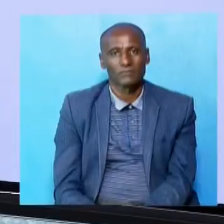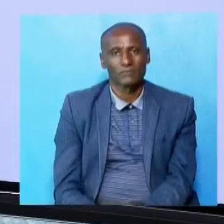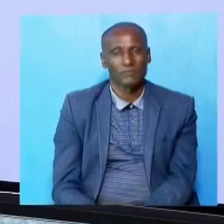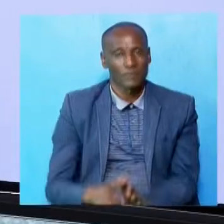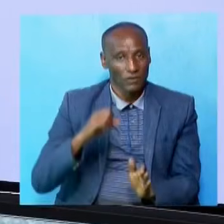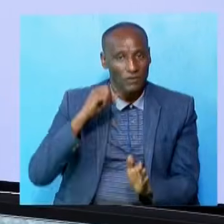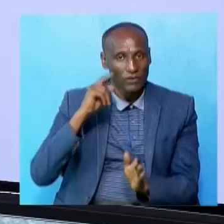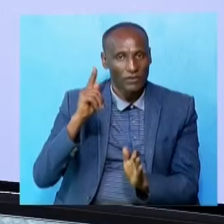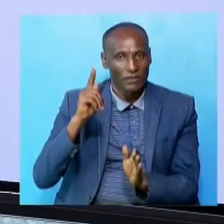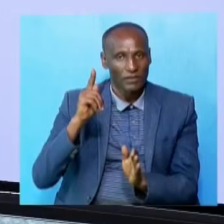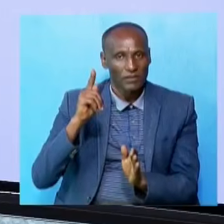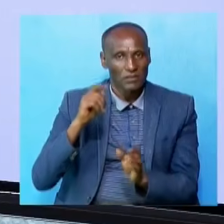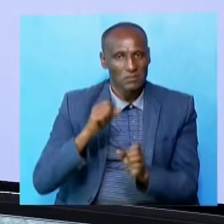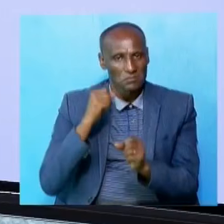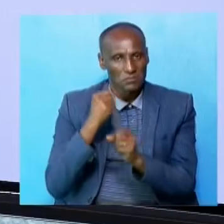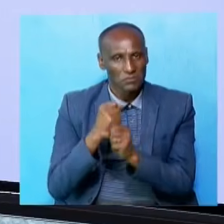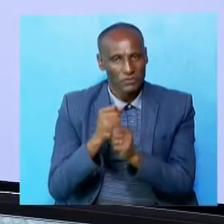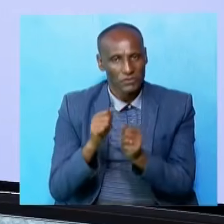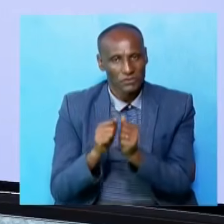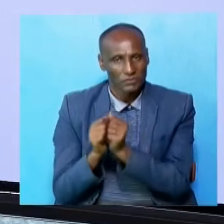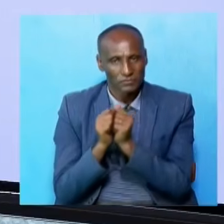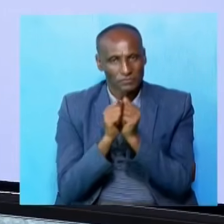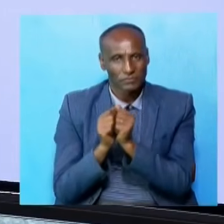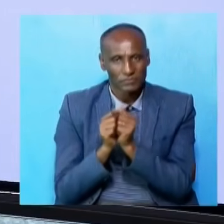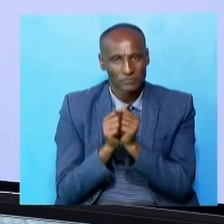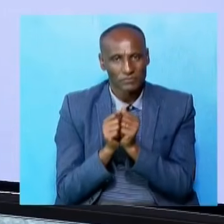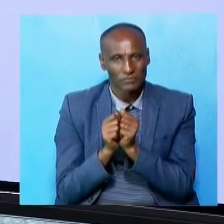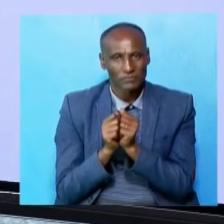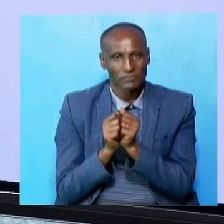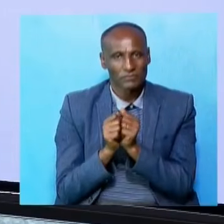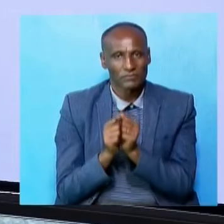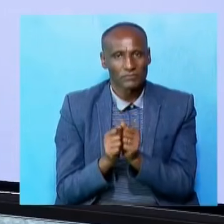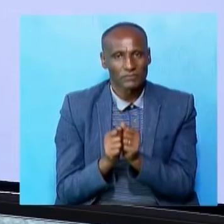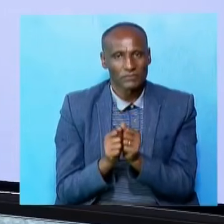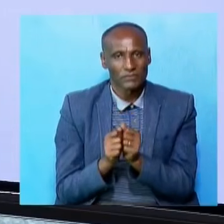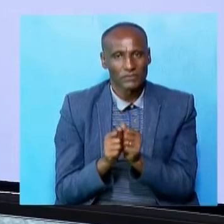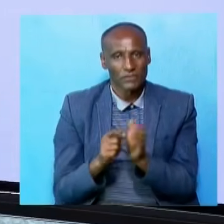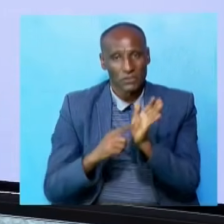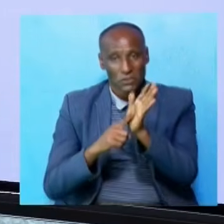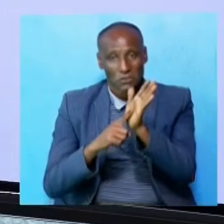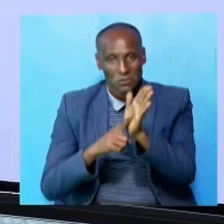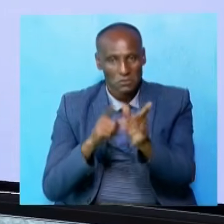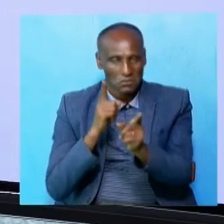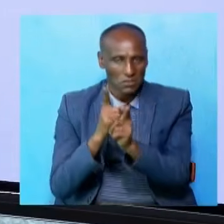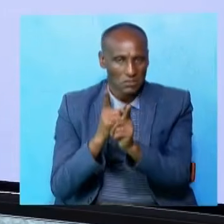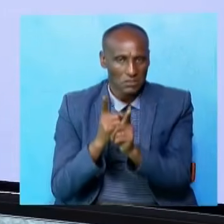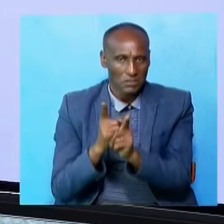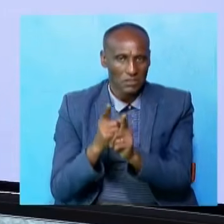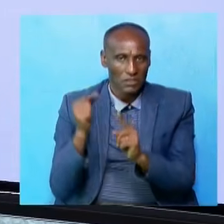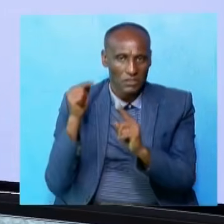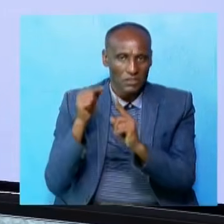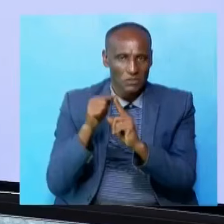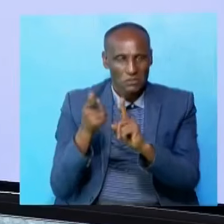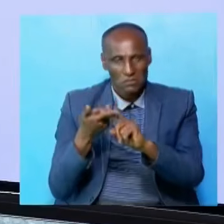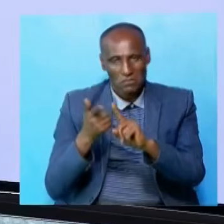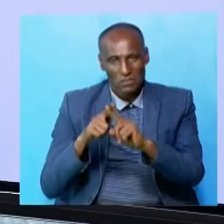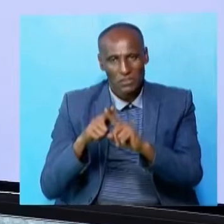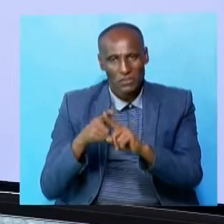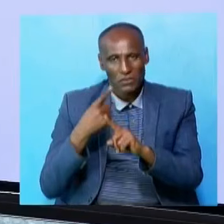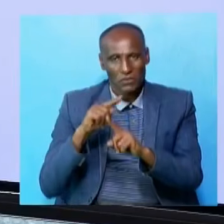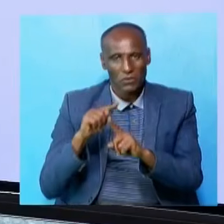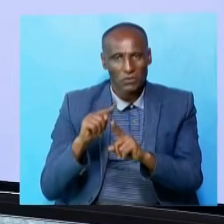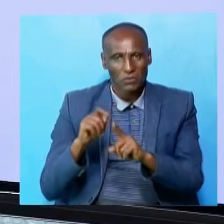All right, let's do it now together. You can show your answers to your friends, your parents, or, yeah, people around you, okay?